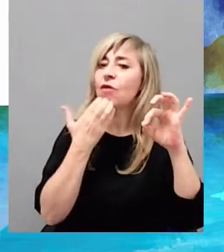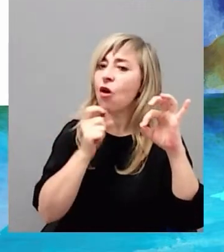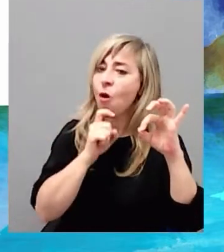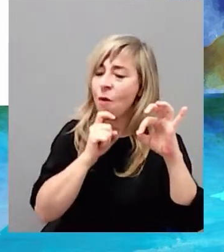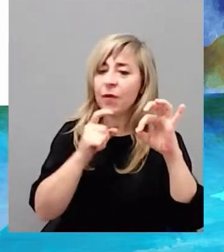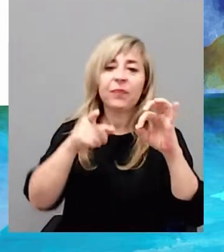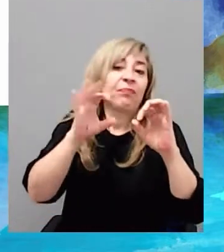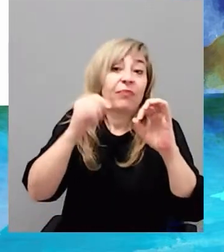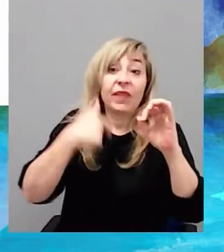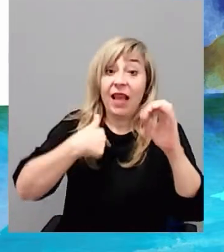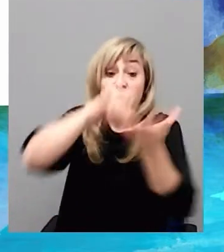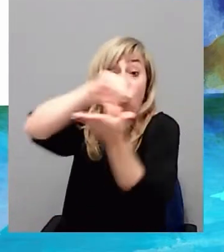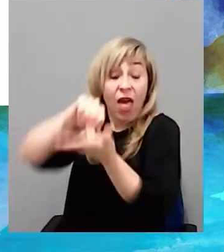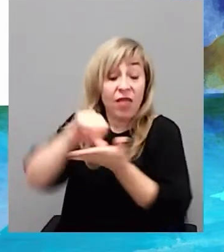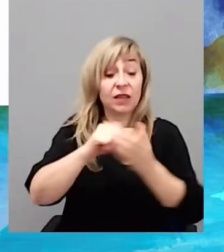One thing that we